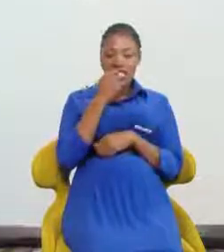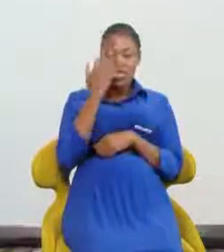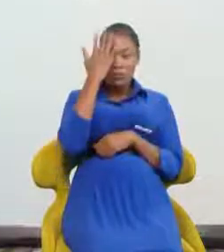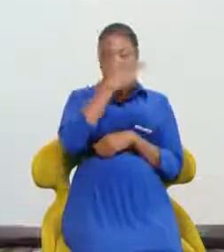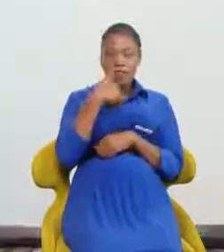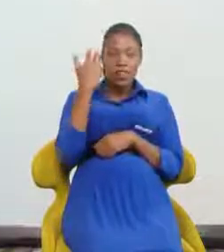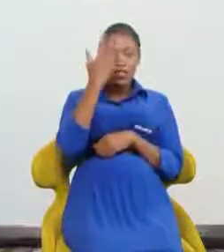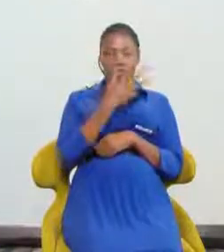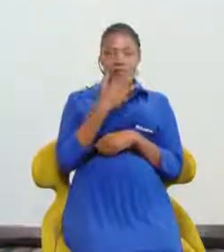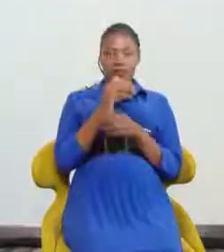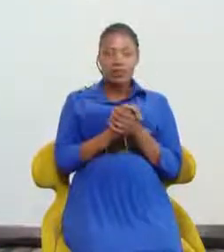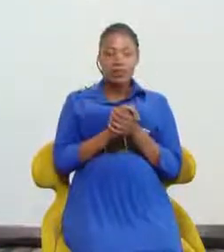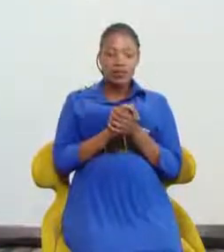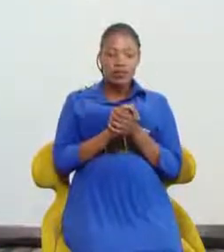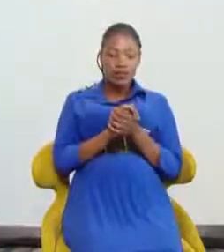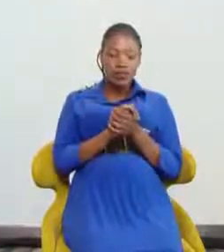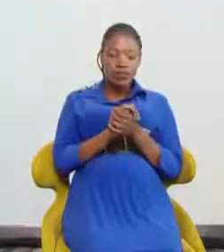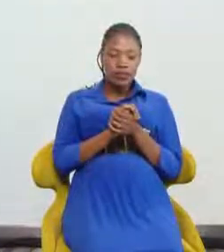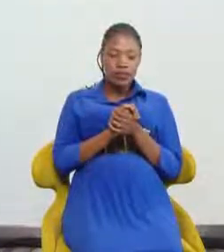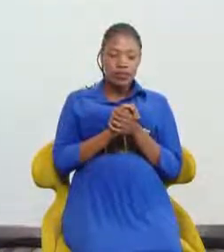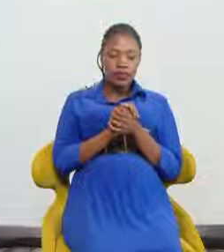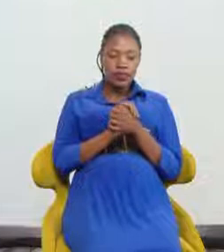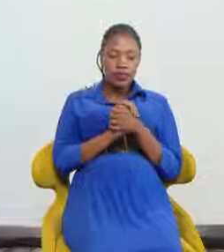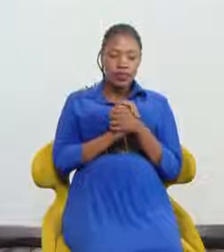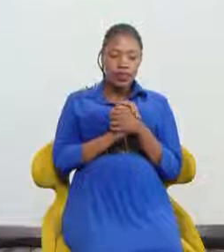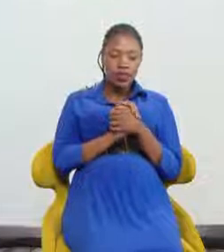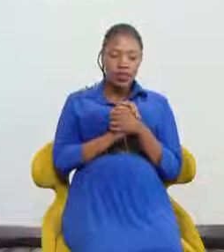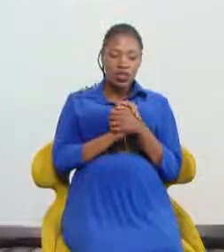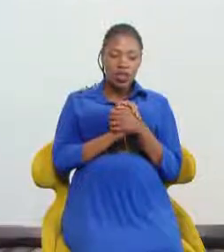face. Actually, all my body is white.